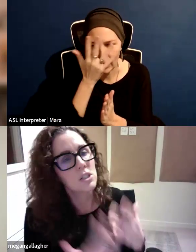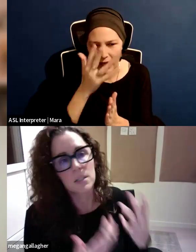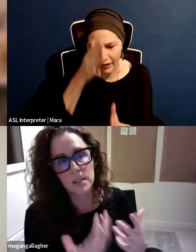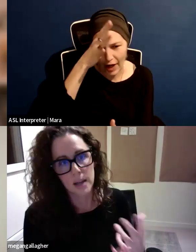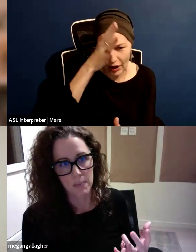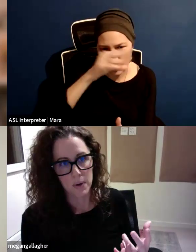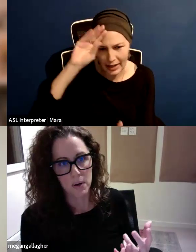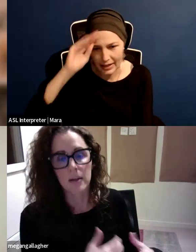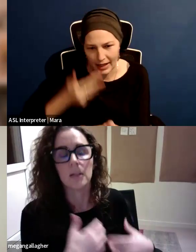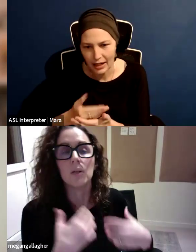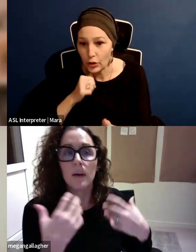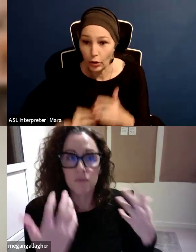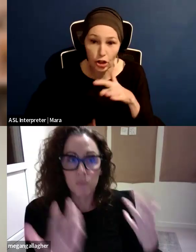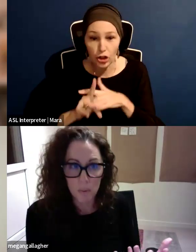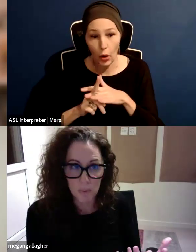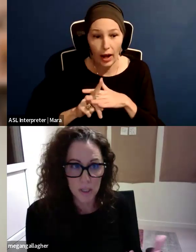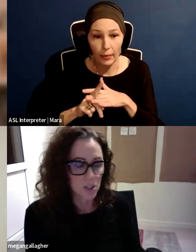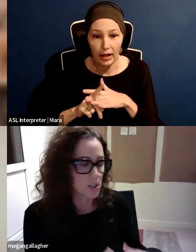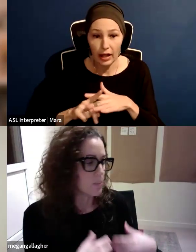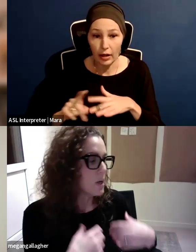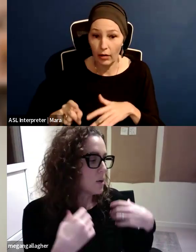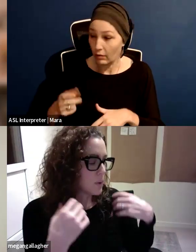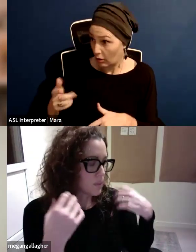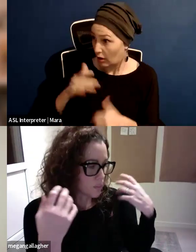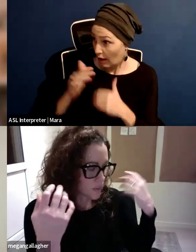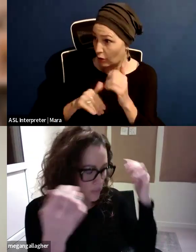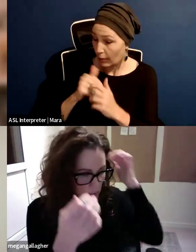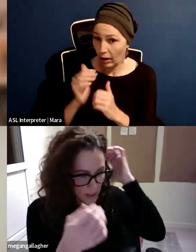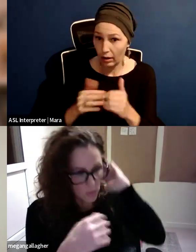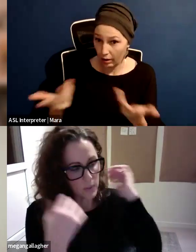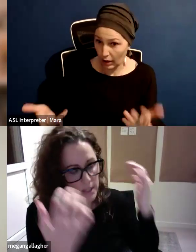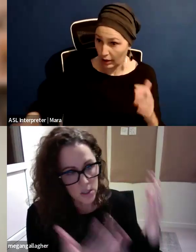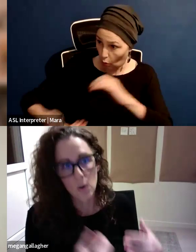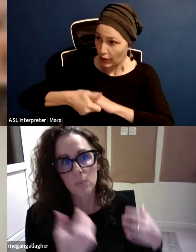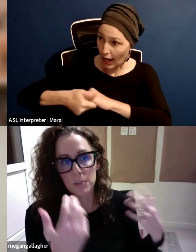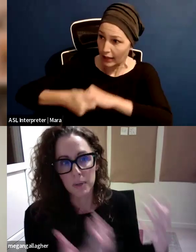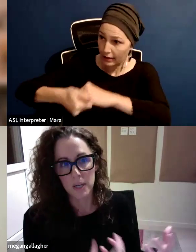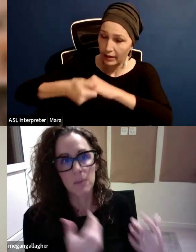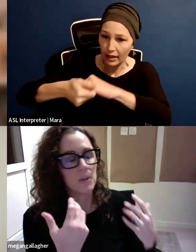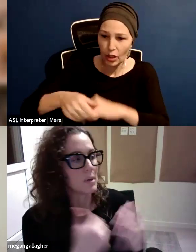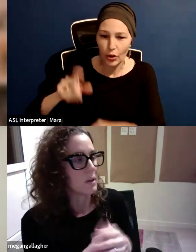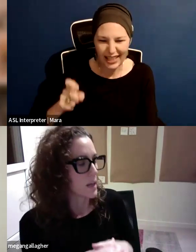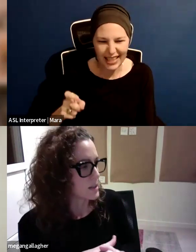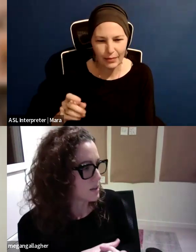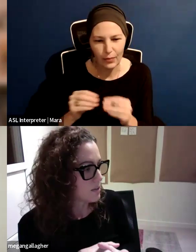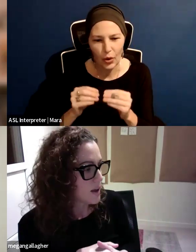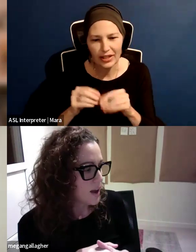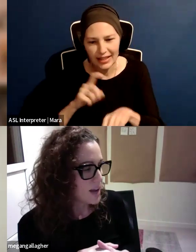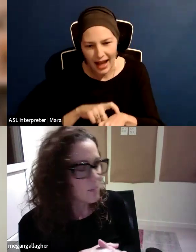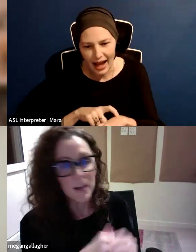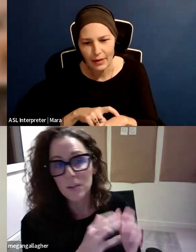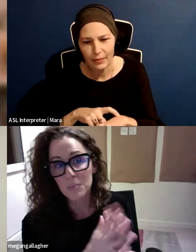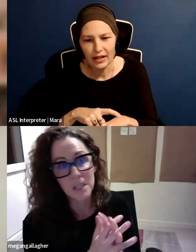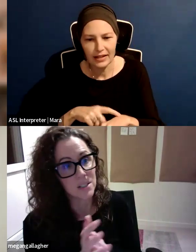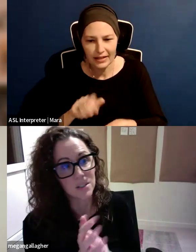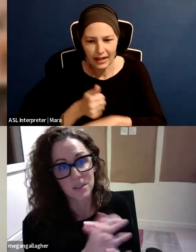Like that just doesn't happen automatically. You have to form a relationship with Orlando and really get to know him and spend time with him and all that kind of stuff.